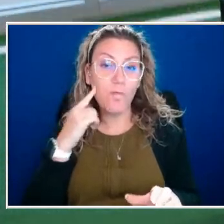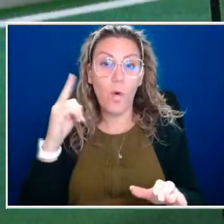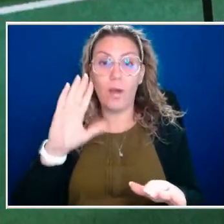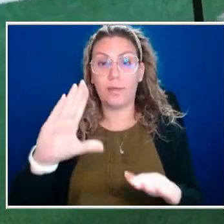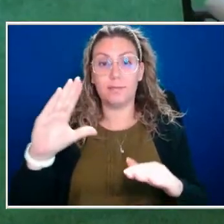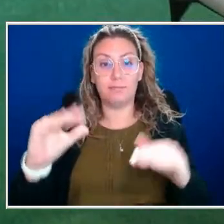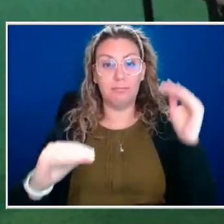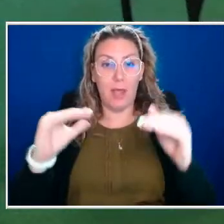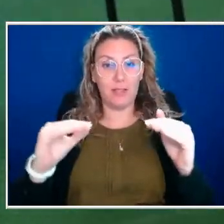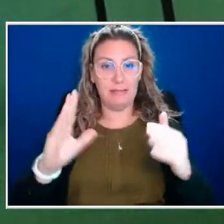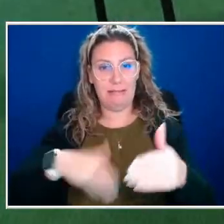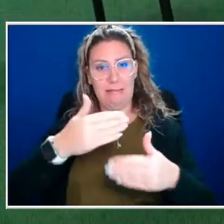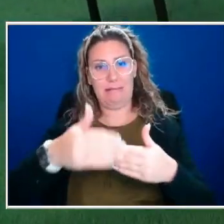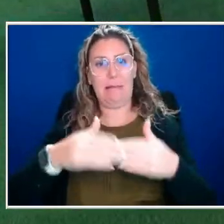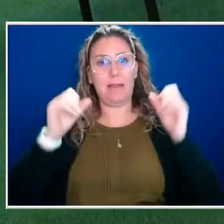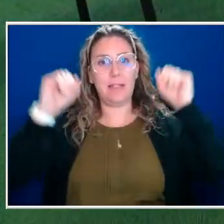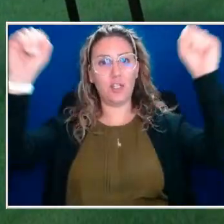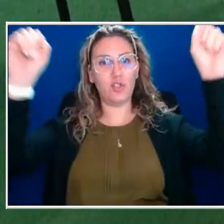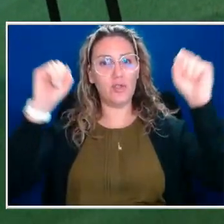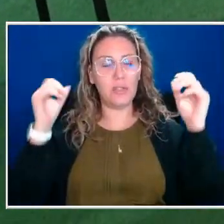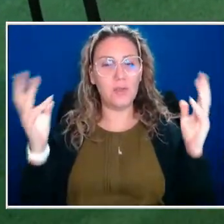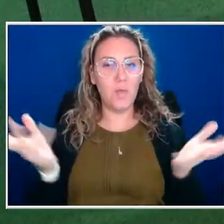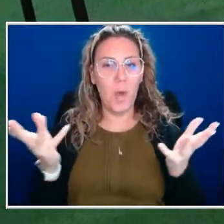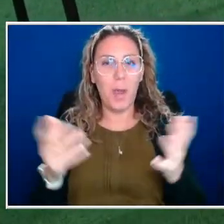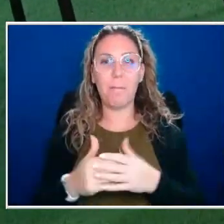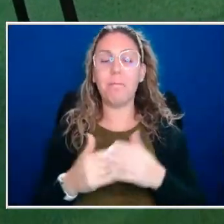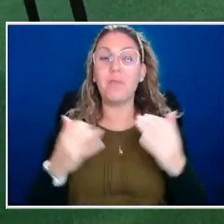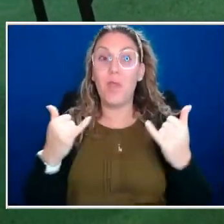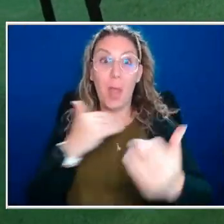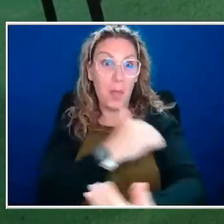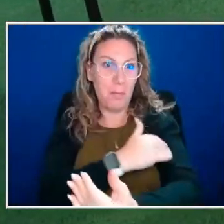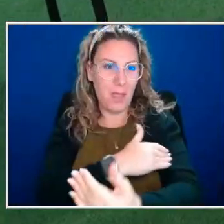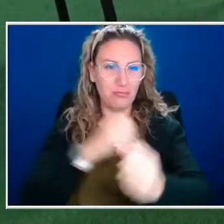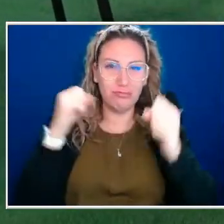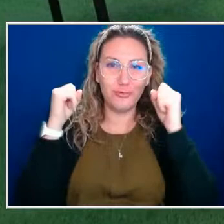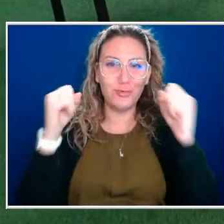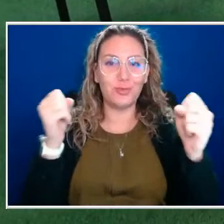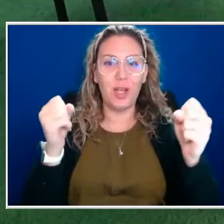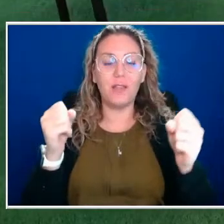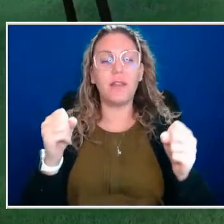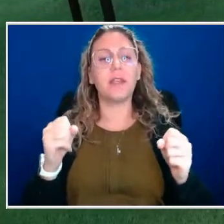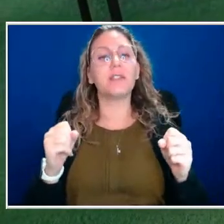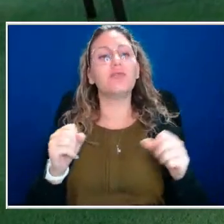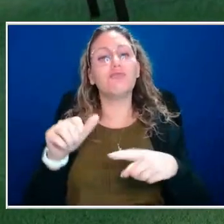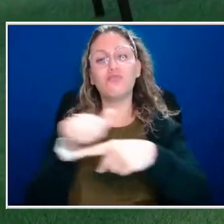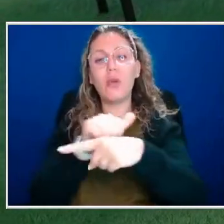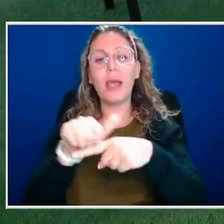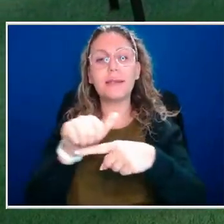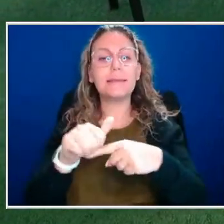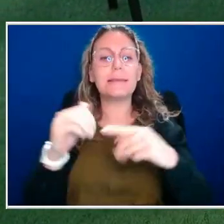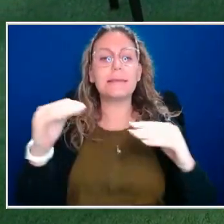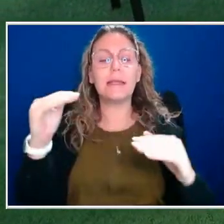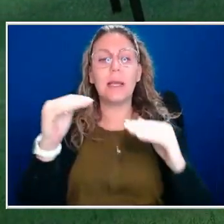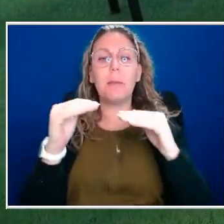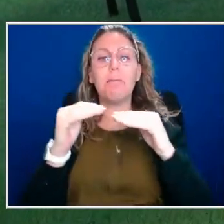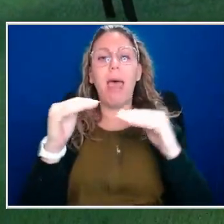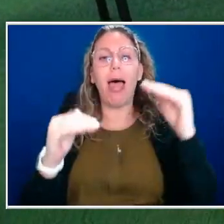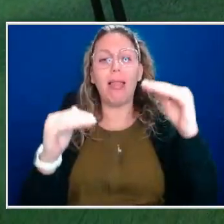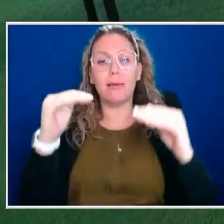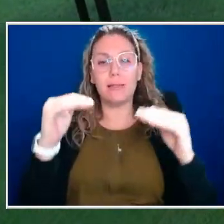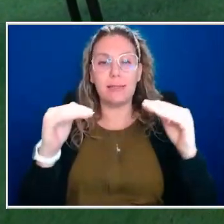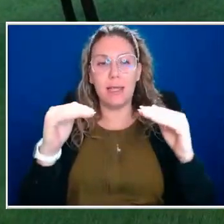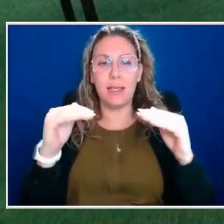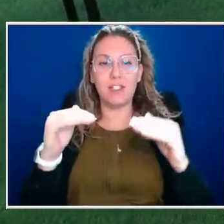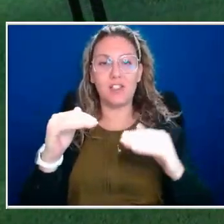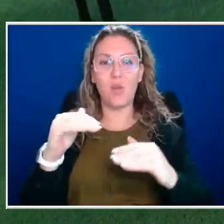So the next exercise, now that we got those muscles strengthened up, would just be practicing that balance. So I like to suggest a single leg balance, just standing on